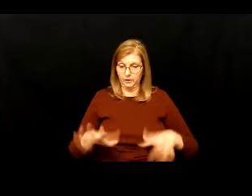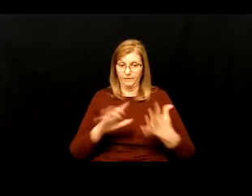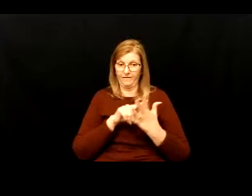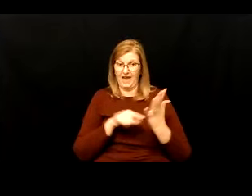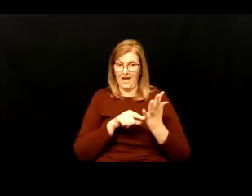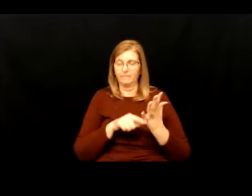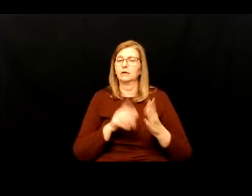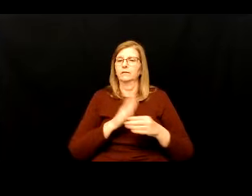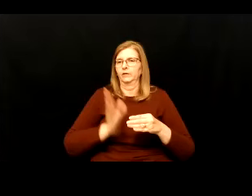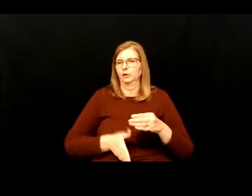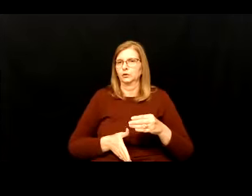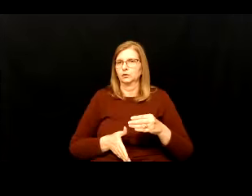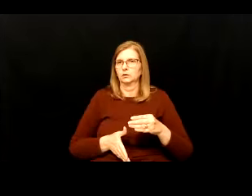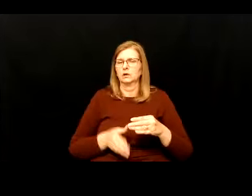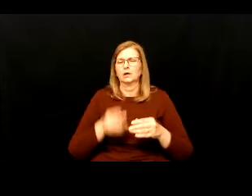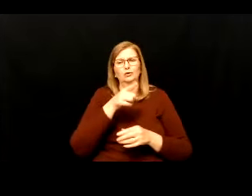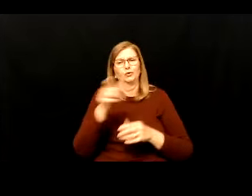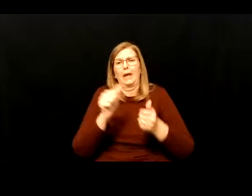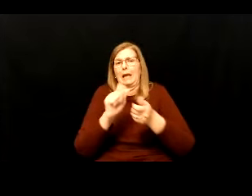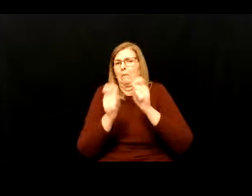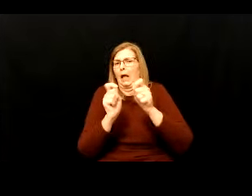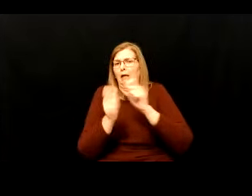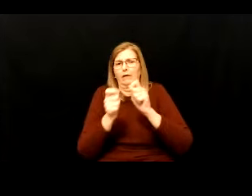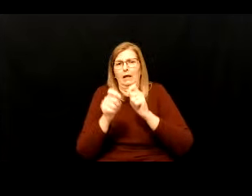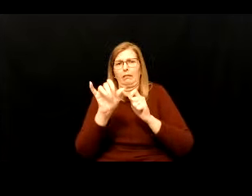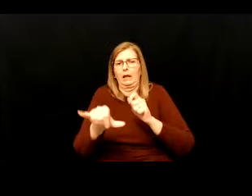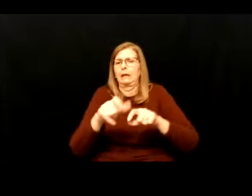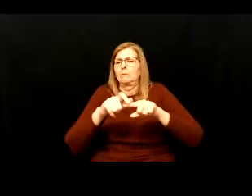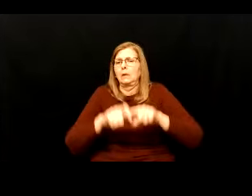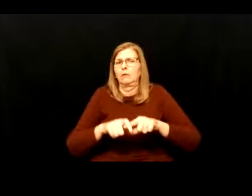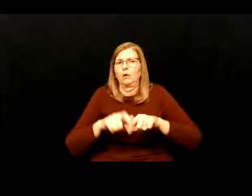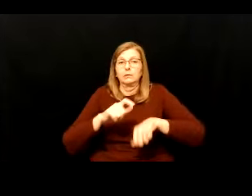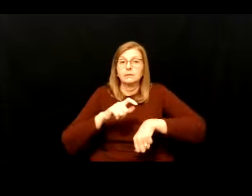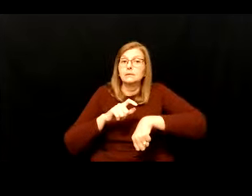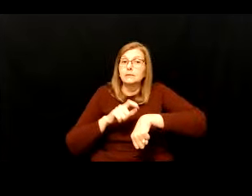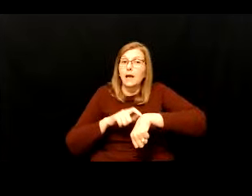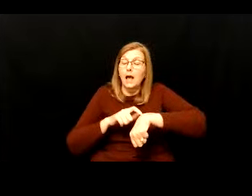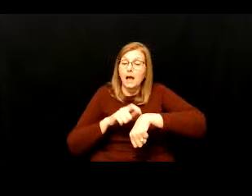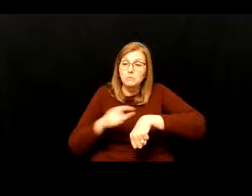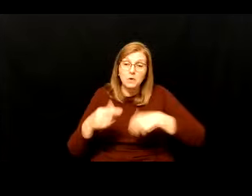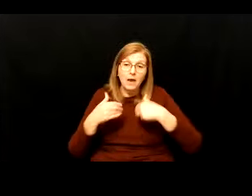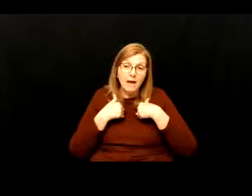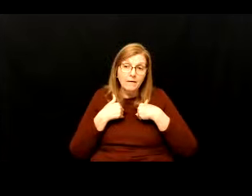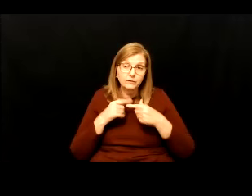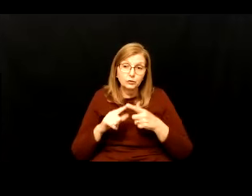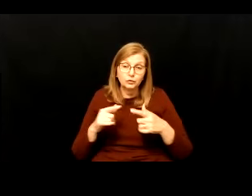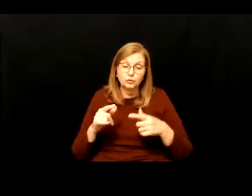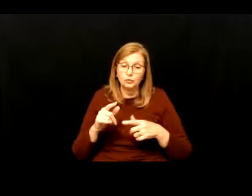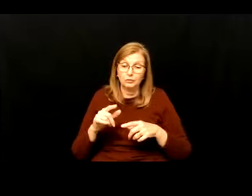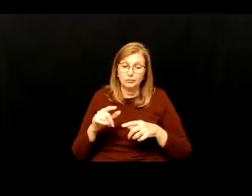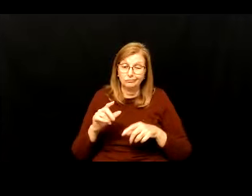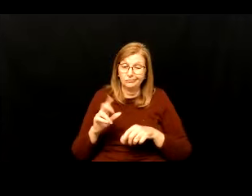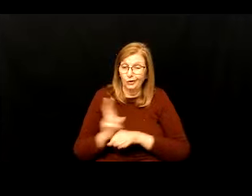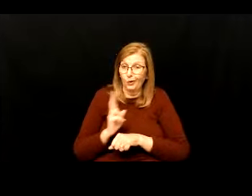you could modify this by, depending on the time allowable that you have,